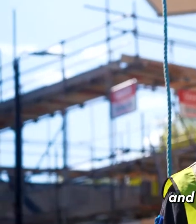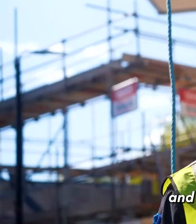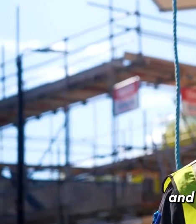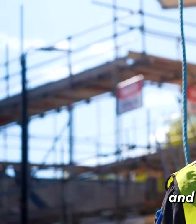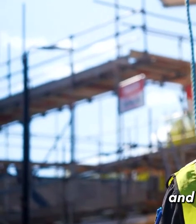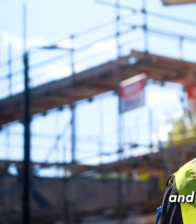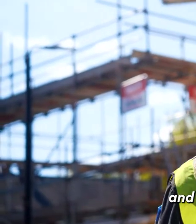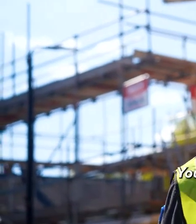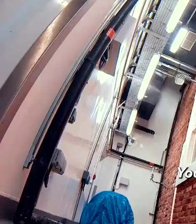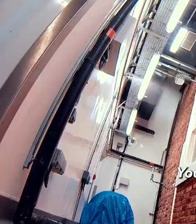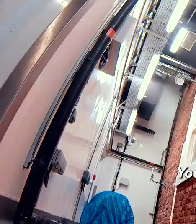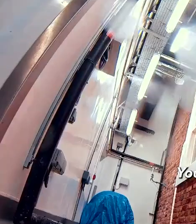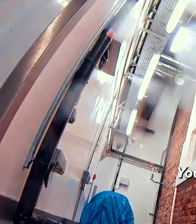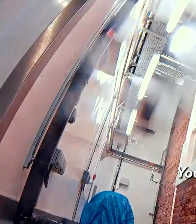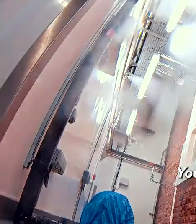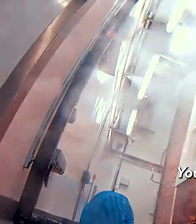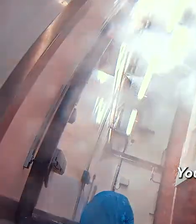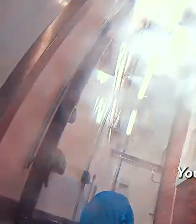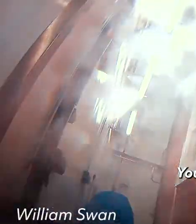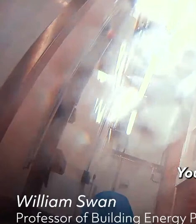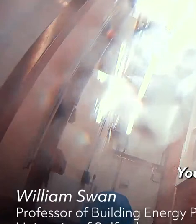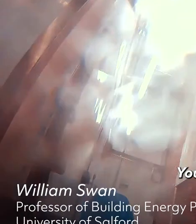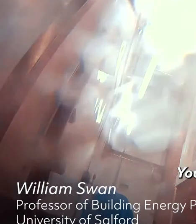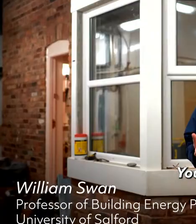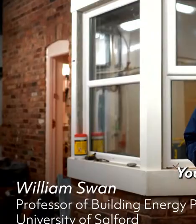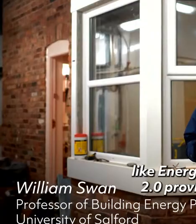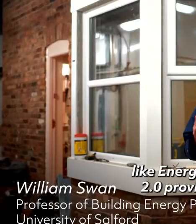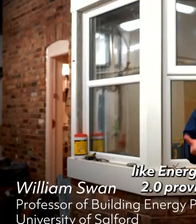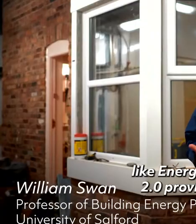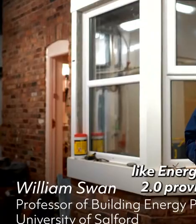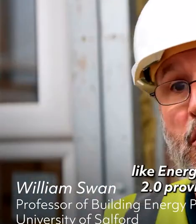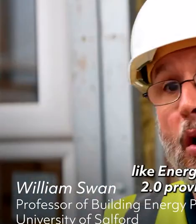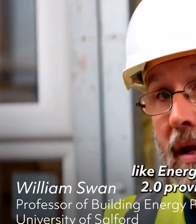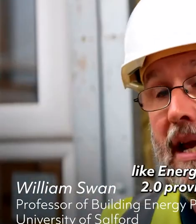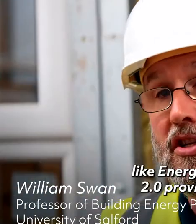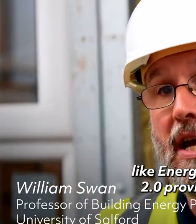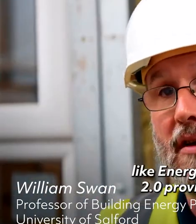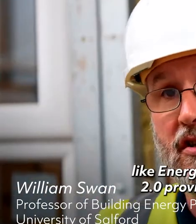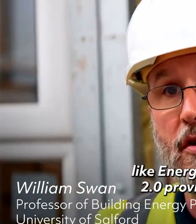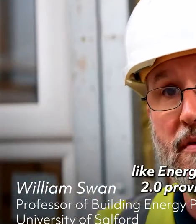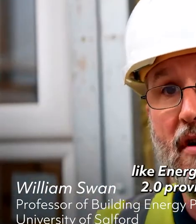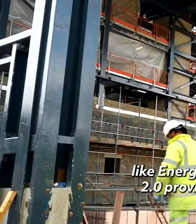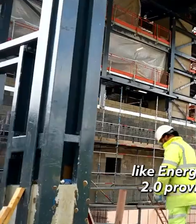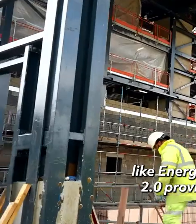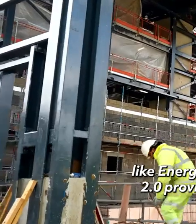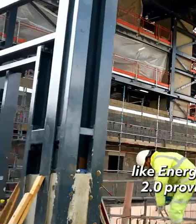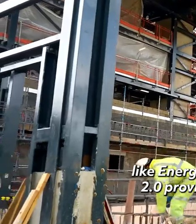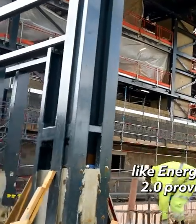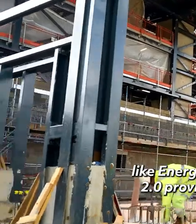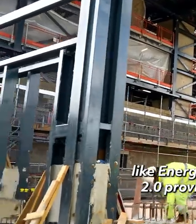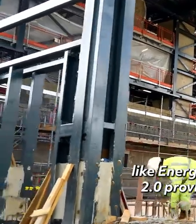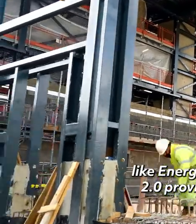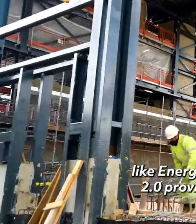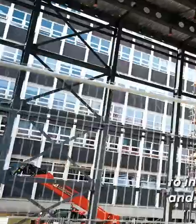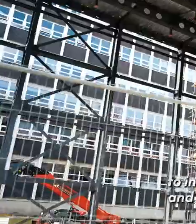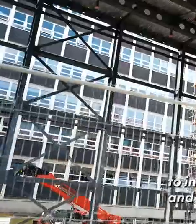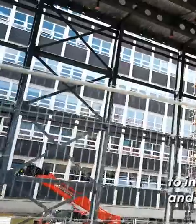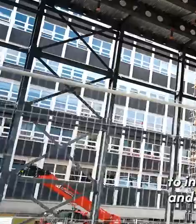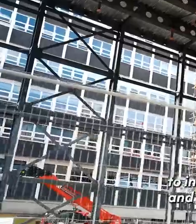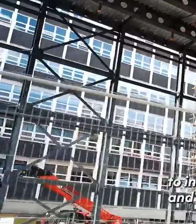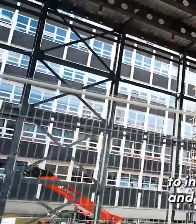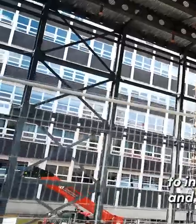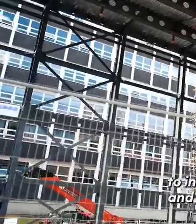can retrofit those. You know, the opportunities that the facilities like Energy House 1 and Energy House 2 provide give us that real opportunity